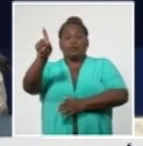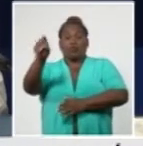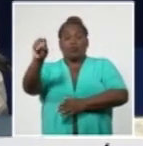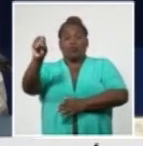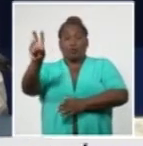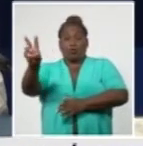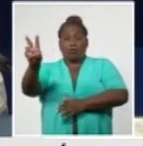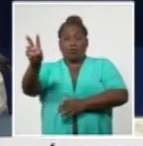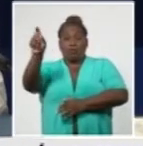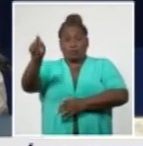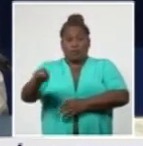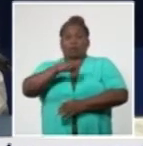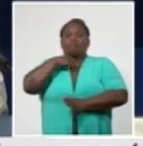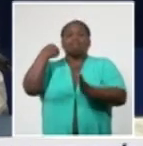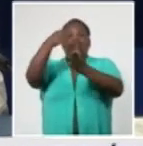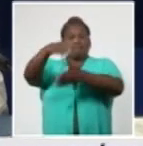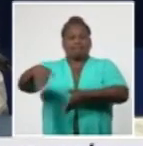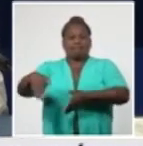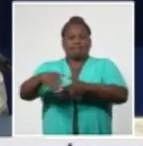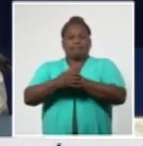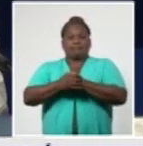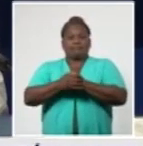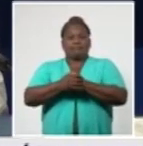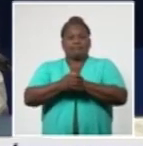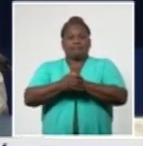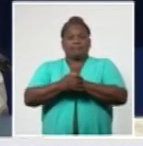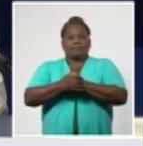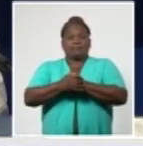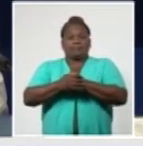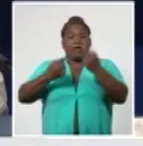Only yesterday,